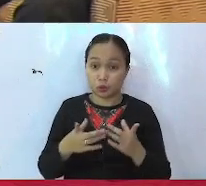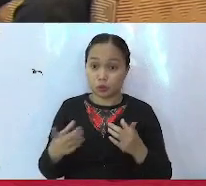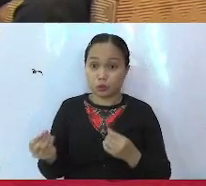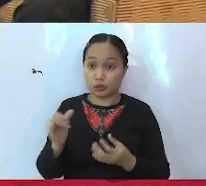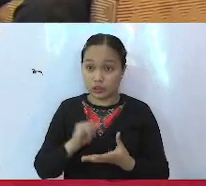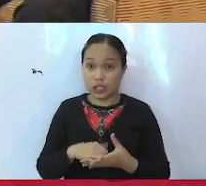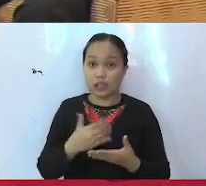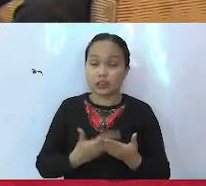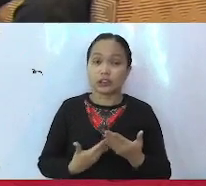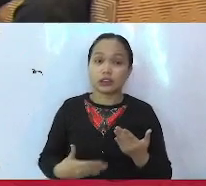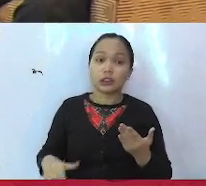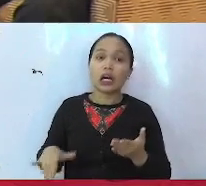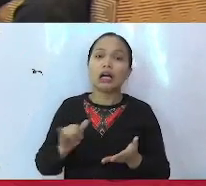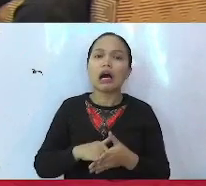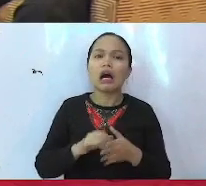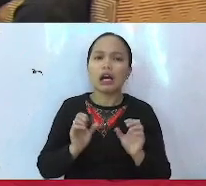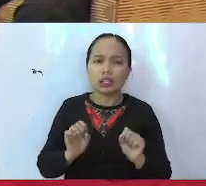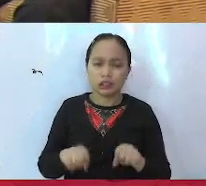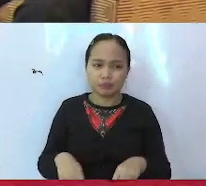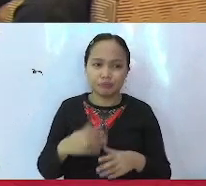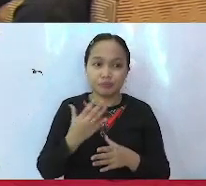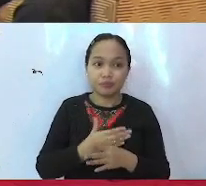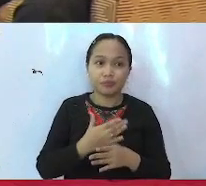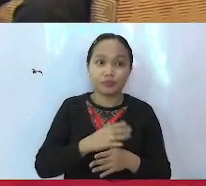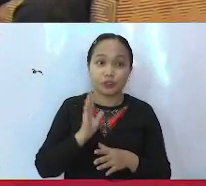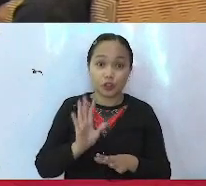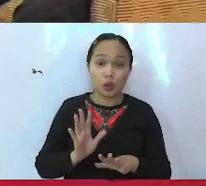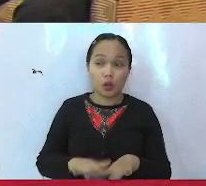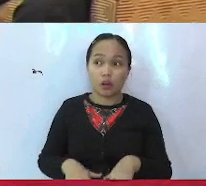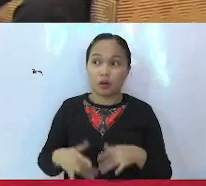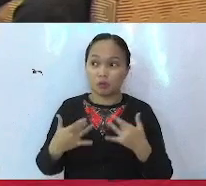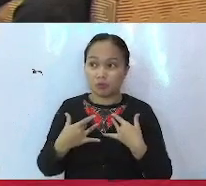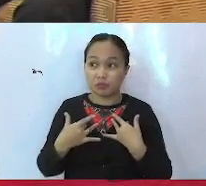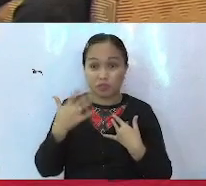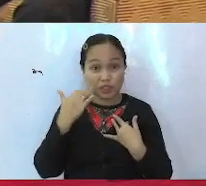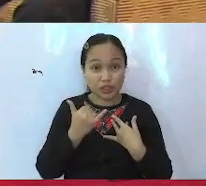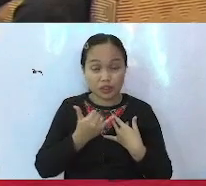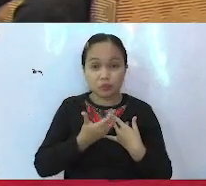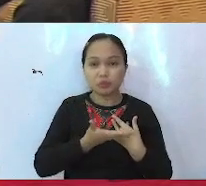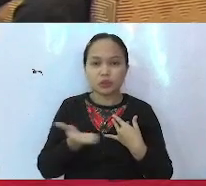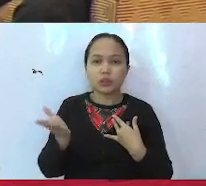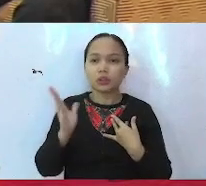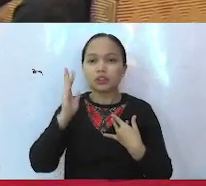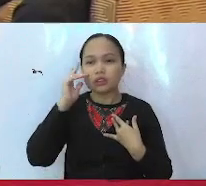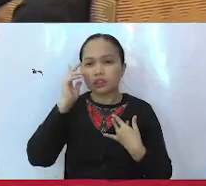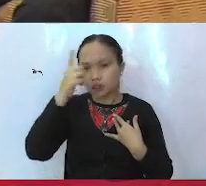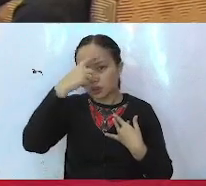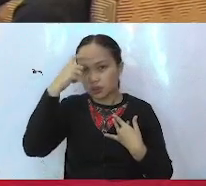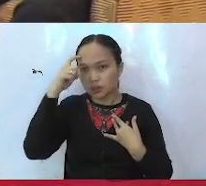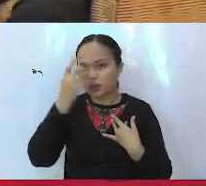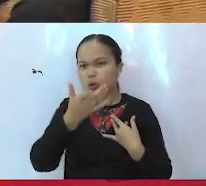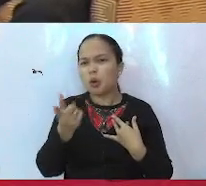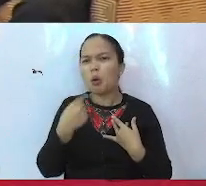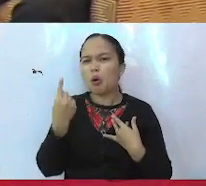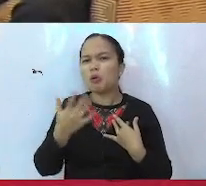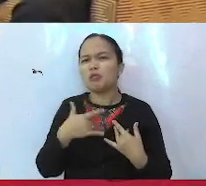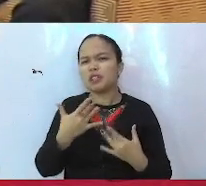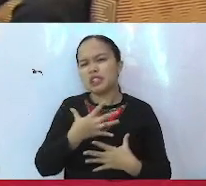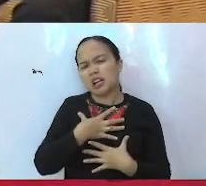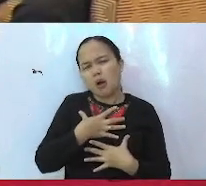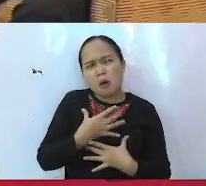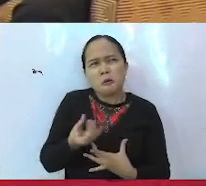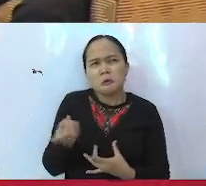can sidetrack your life because you're just curious. That's how simple it is. Listen,